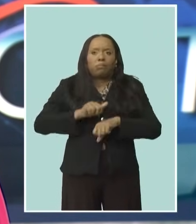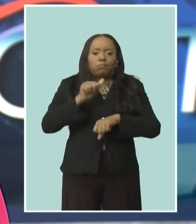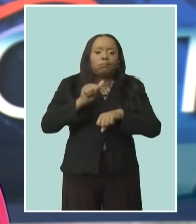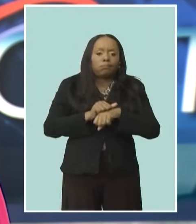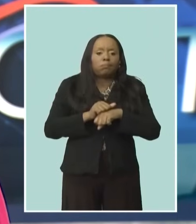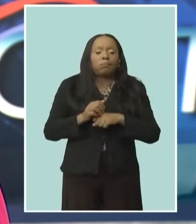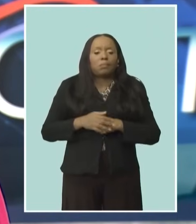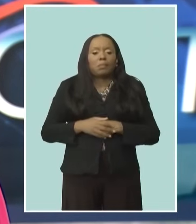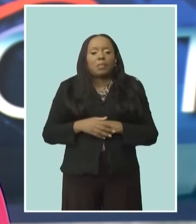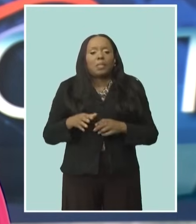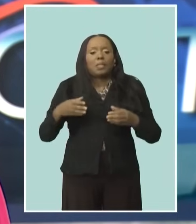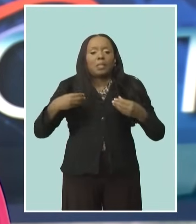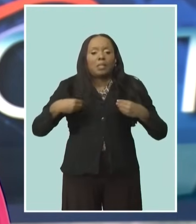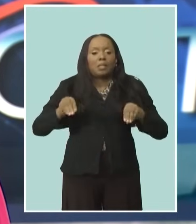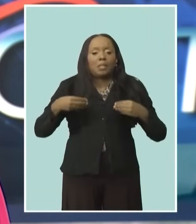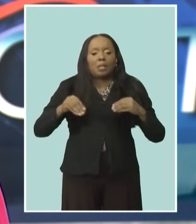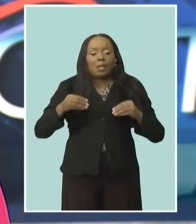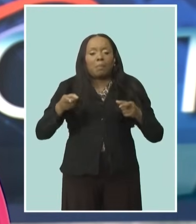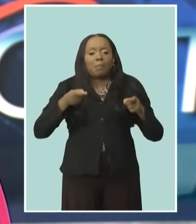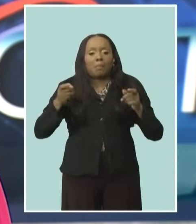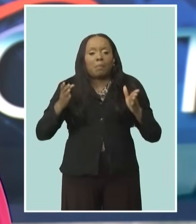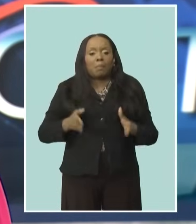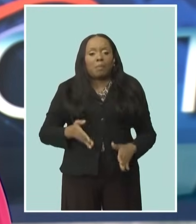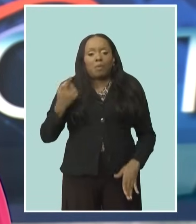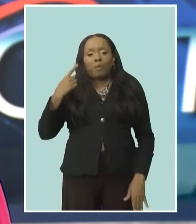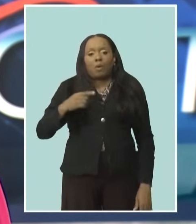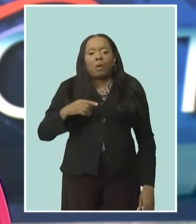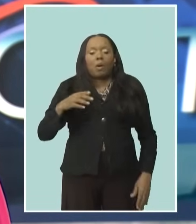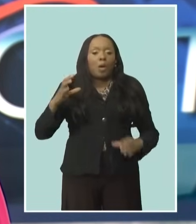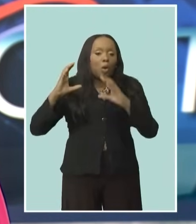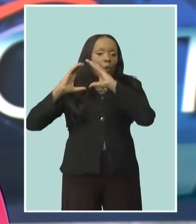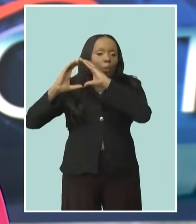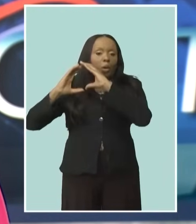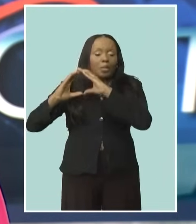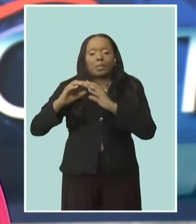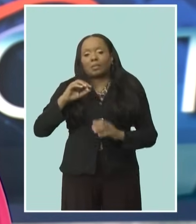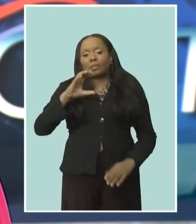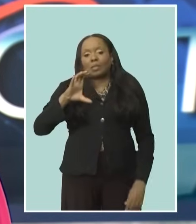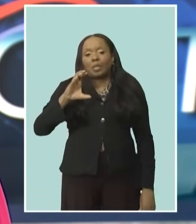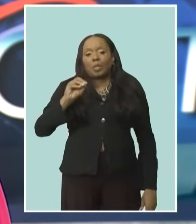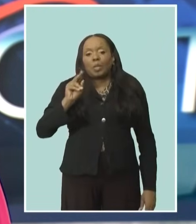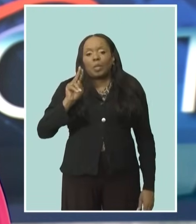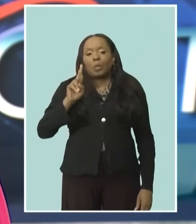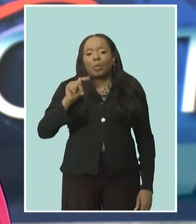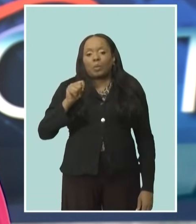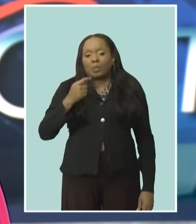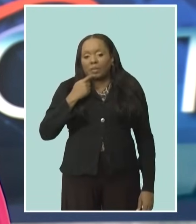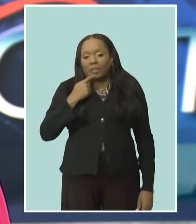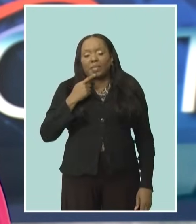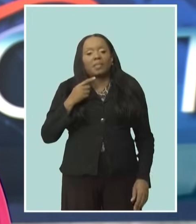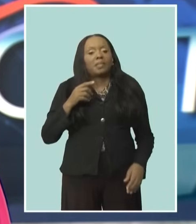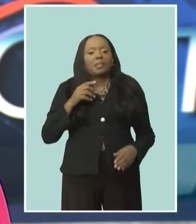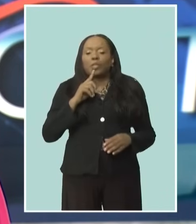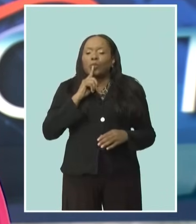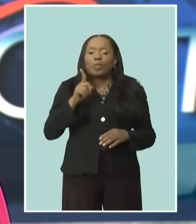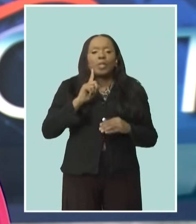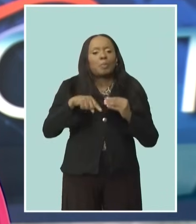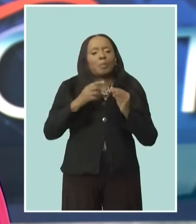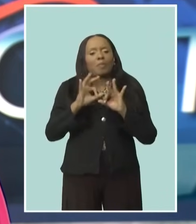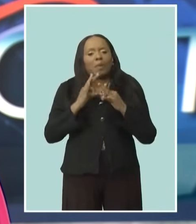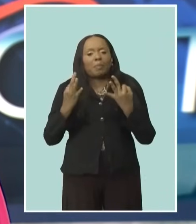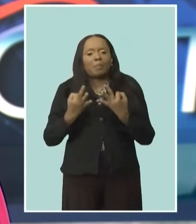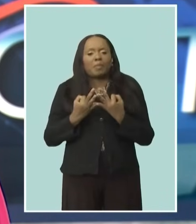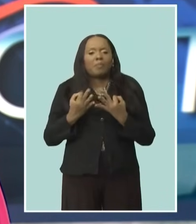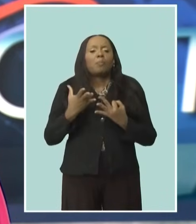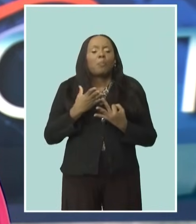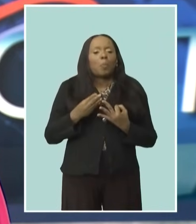and bookings are up. Marketing and sales manager at Coconut Court, Tamisha Niles, says it's a family affair and accommodations